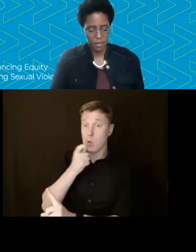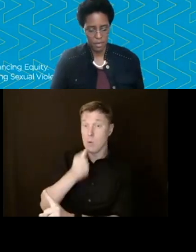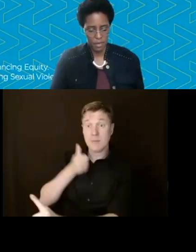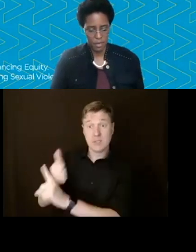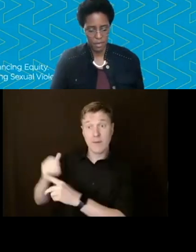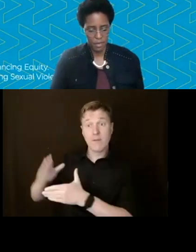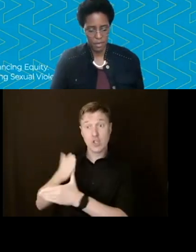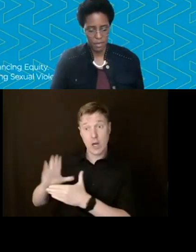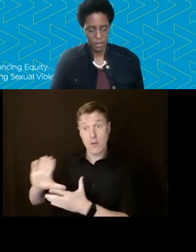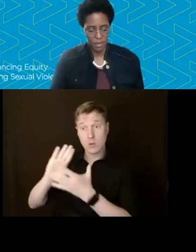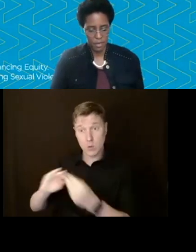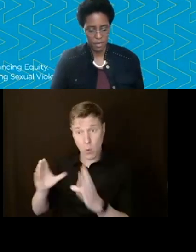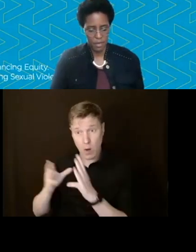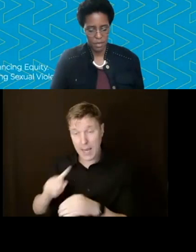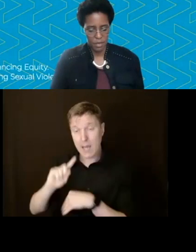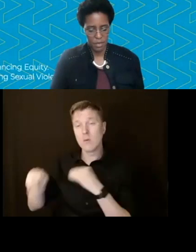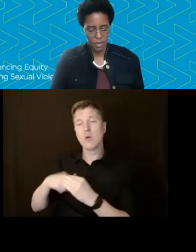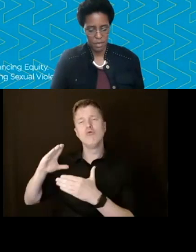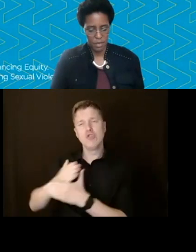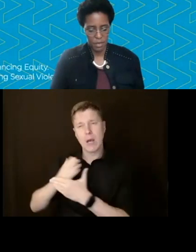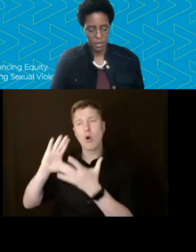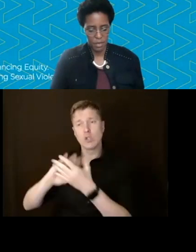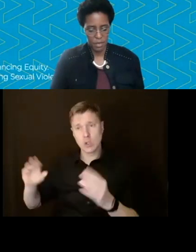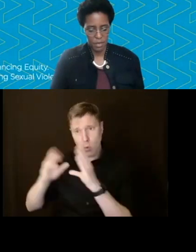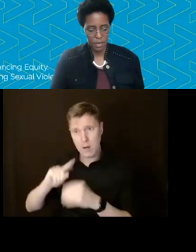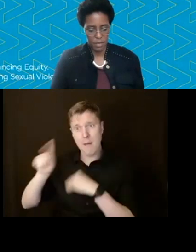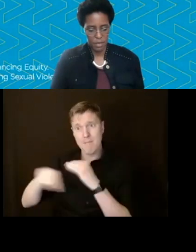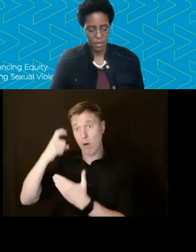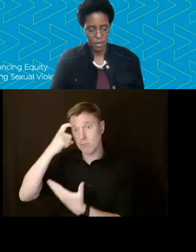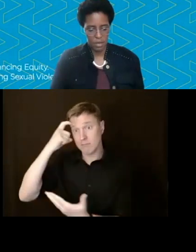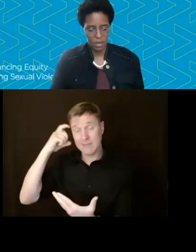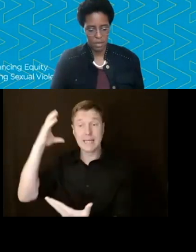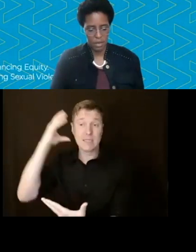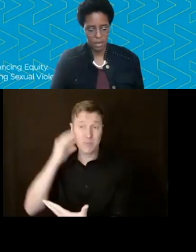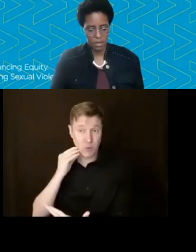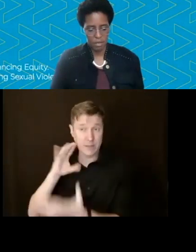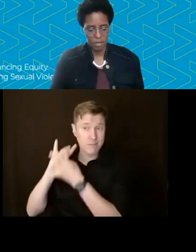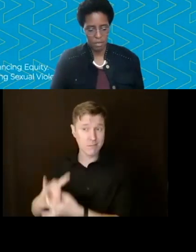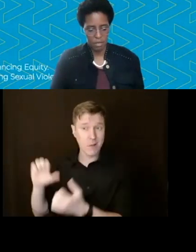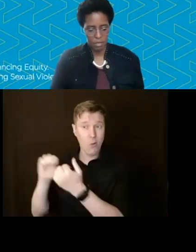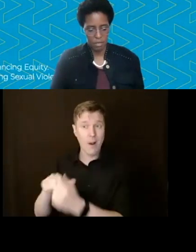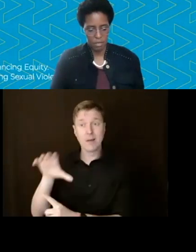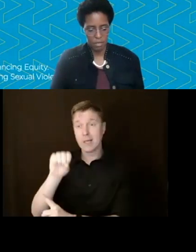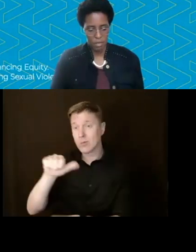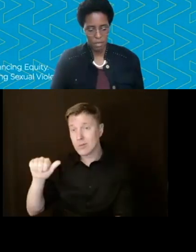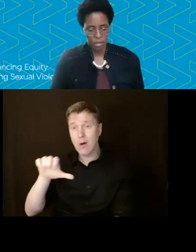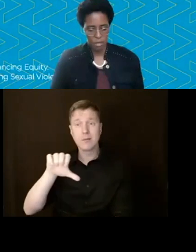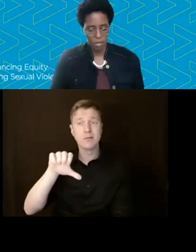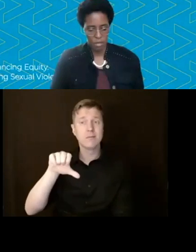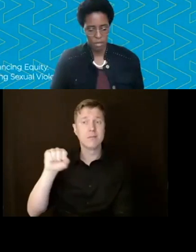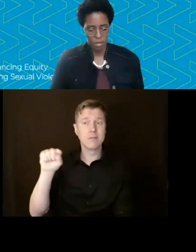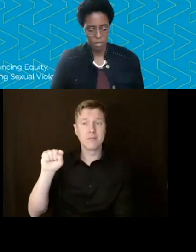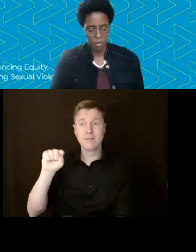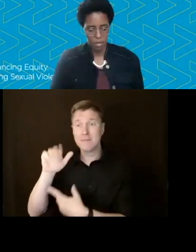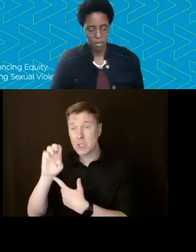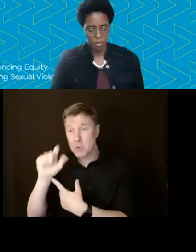story. And when you share a story of a traumatic experience, especially around something like sexual assault, sexual abuse, sexual